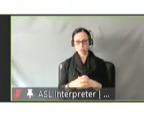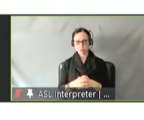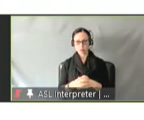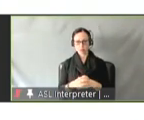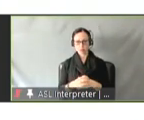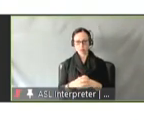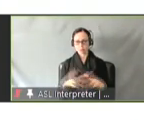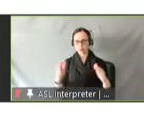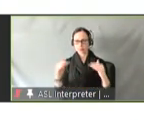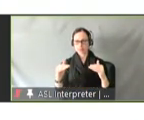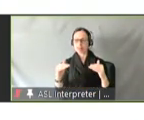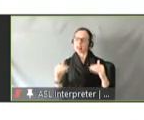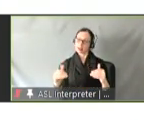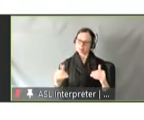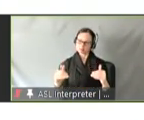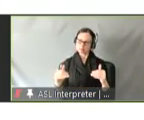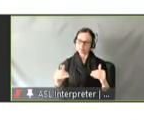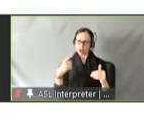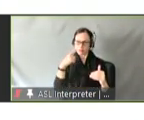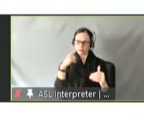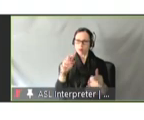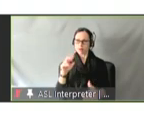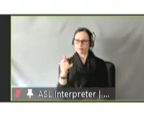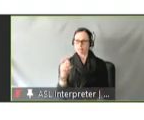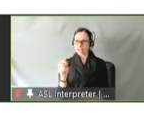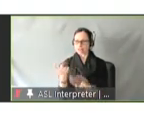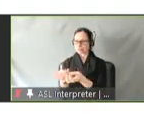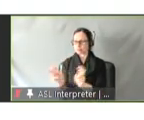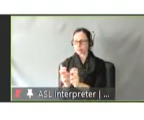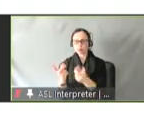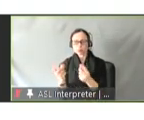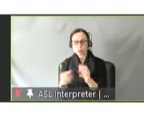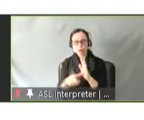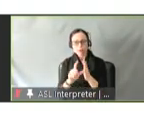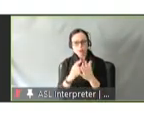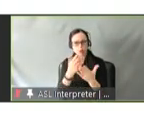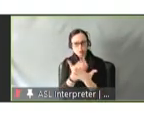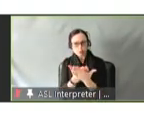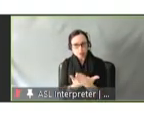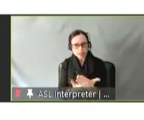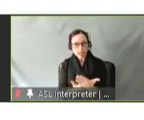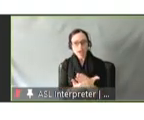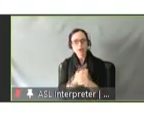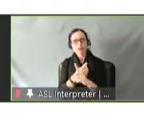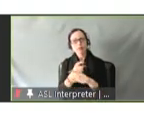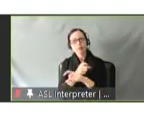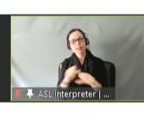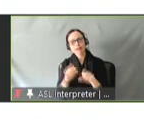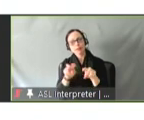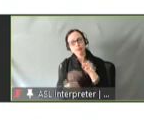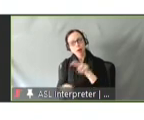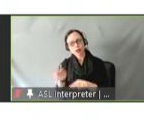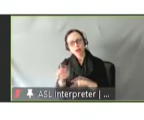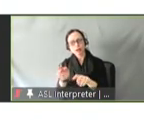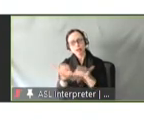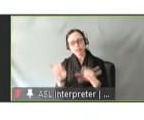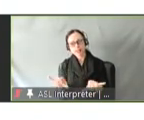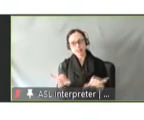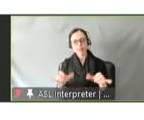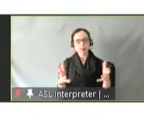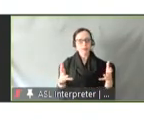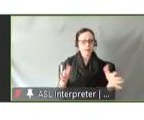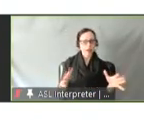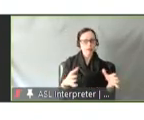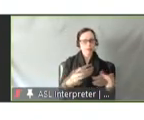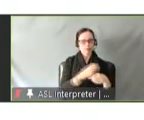So the next steps for our VAST committee are to continue to review data from our national safety monitoring systems and the manufacturer post-marketing